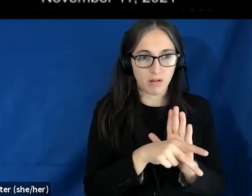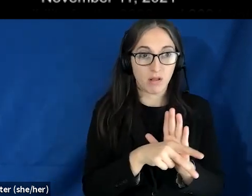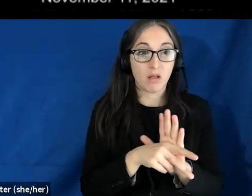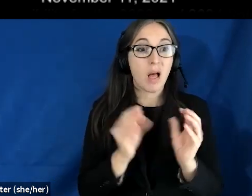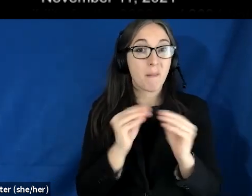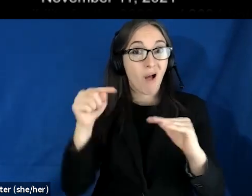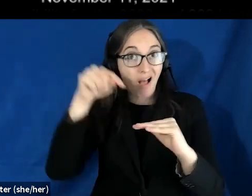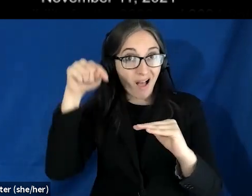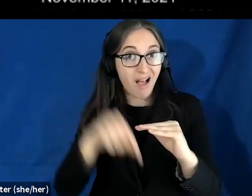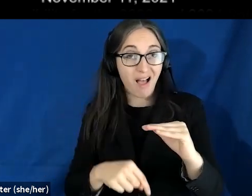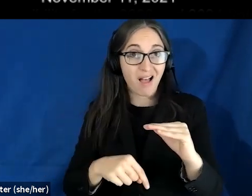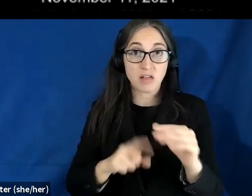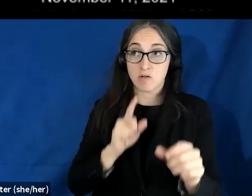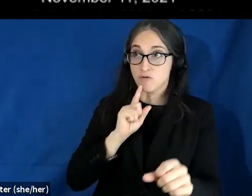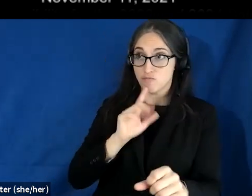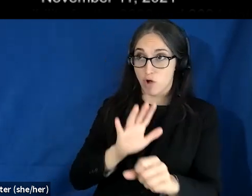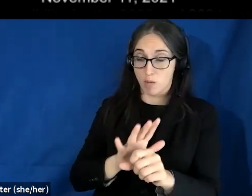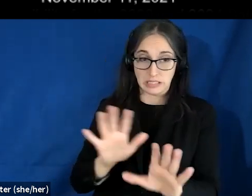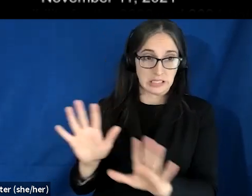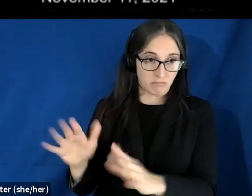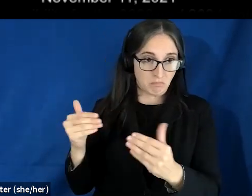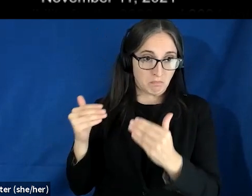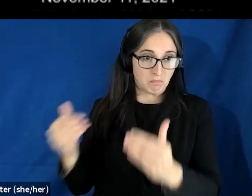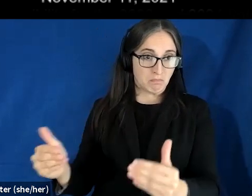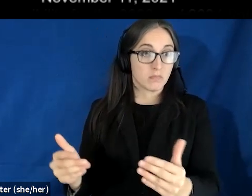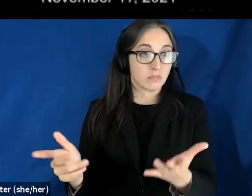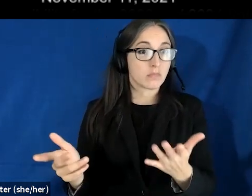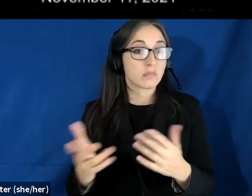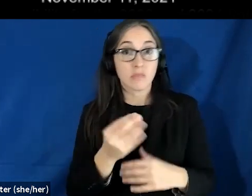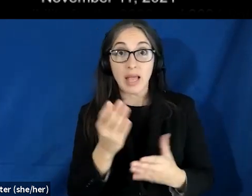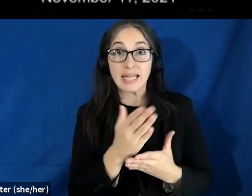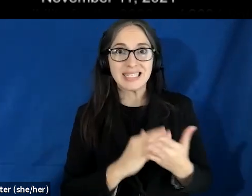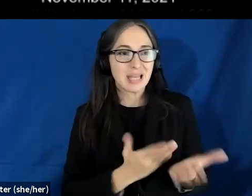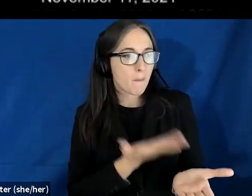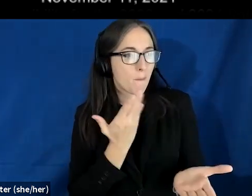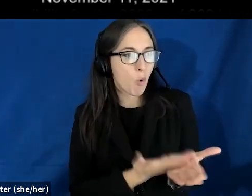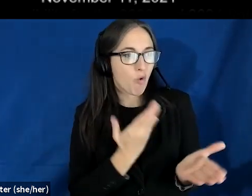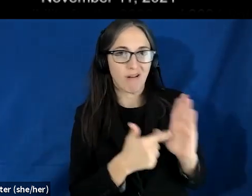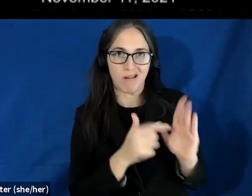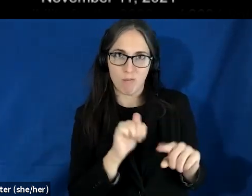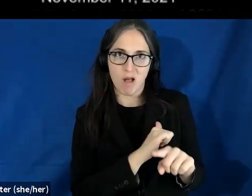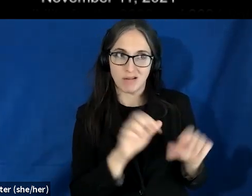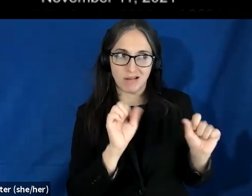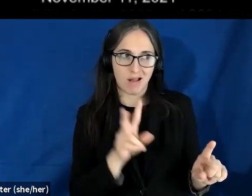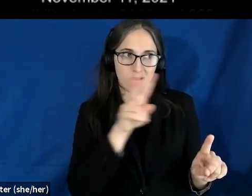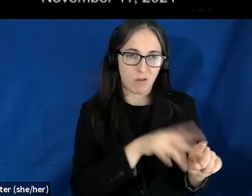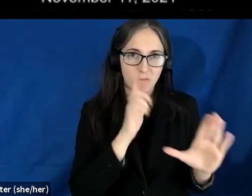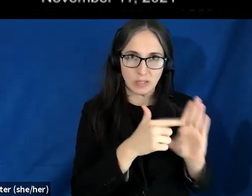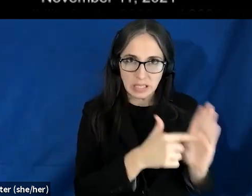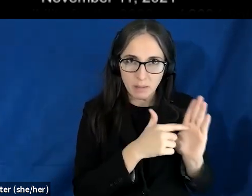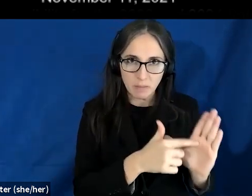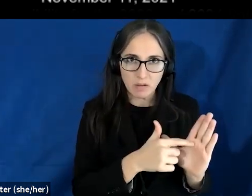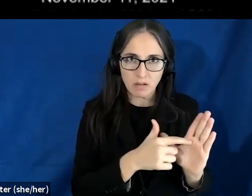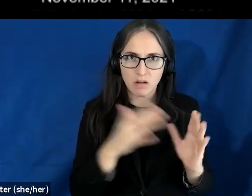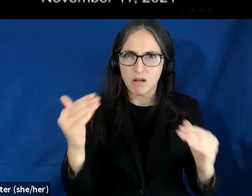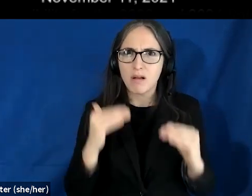promising and some proven practices that we can apply as examples. And then what is the process